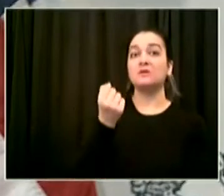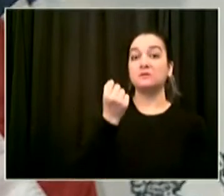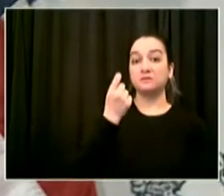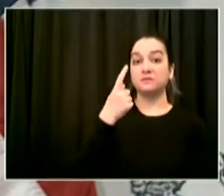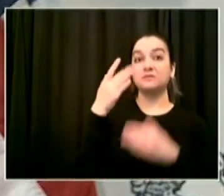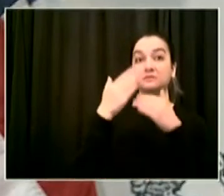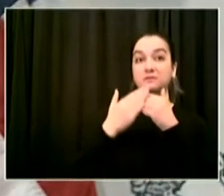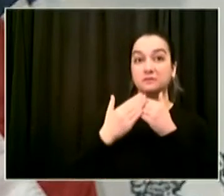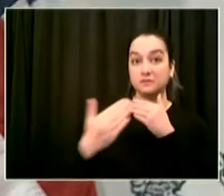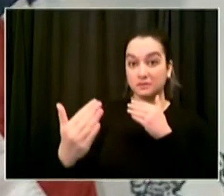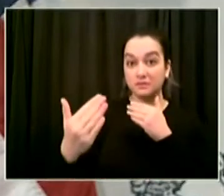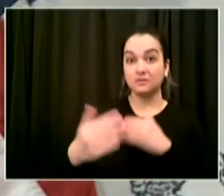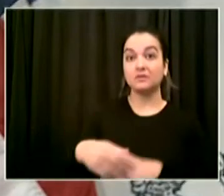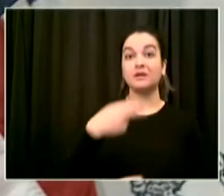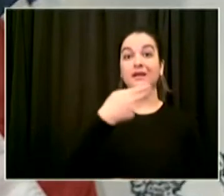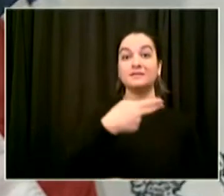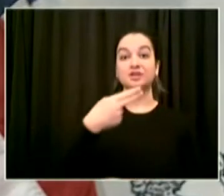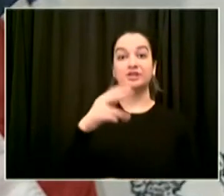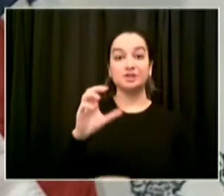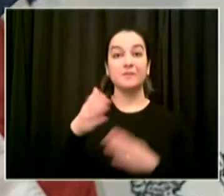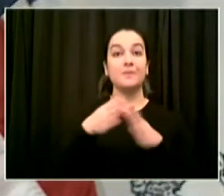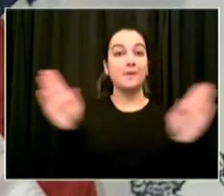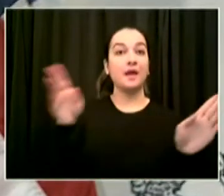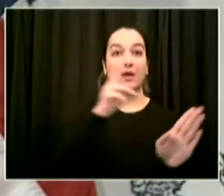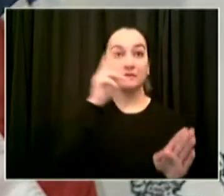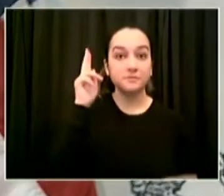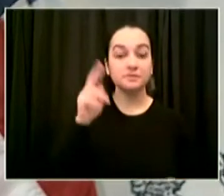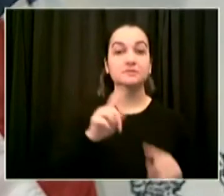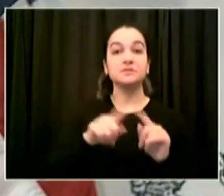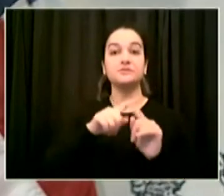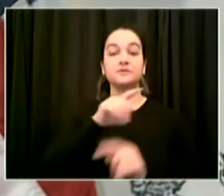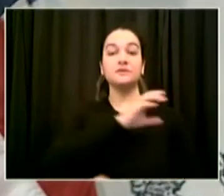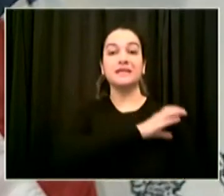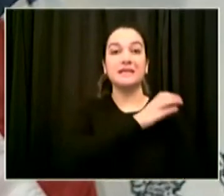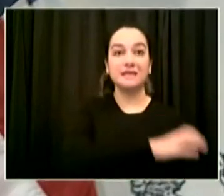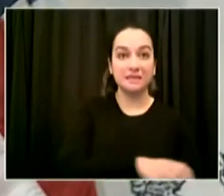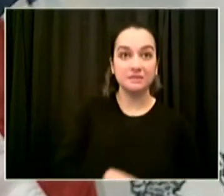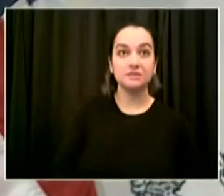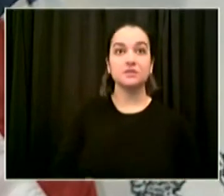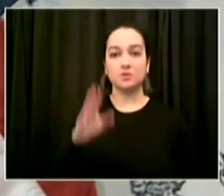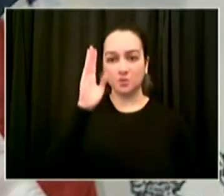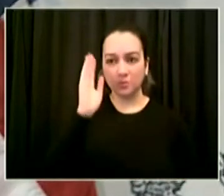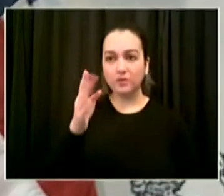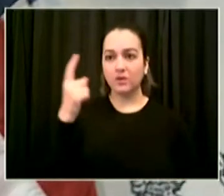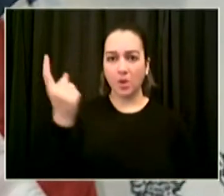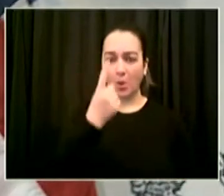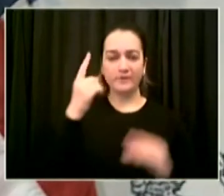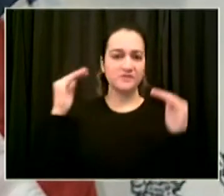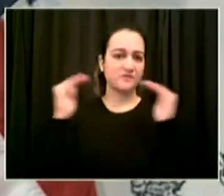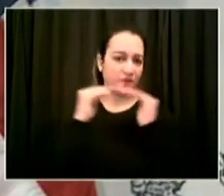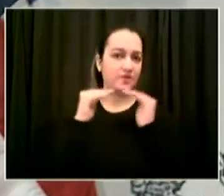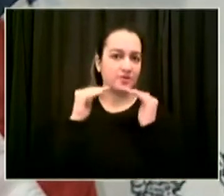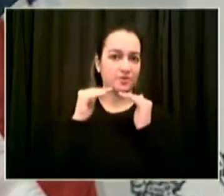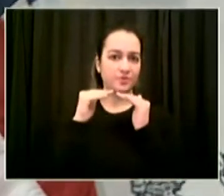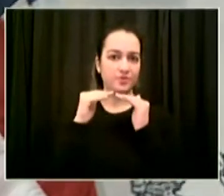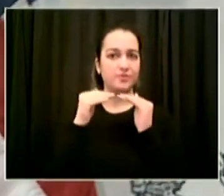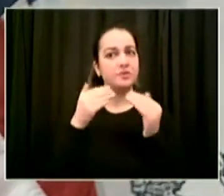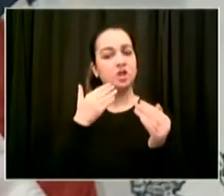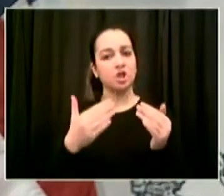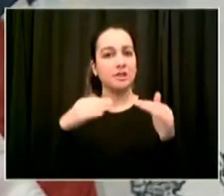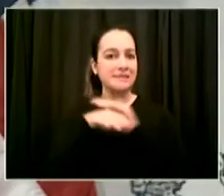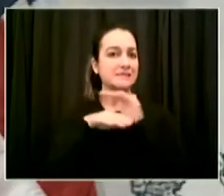the clinics working, the clinics that community organizations have, the pop-up sites and public housing. That